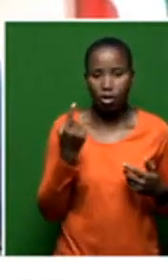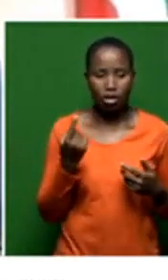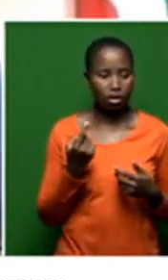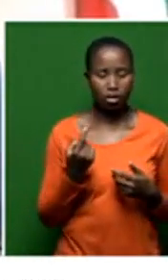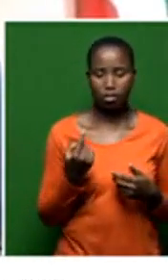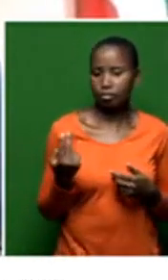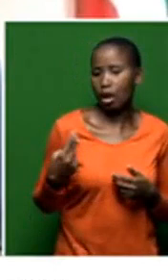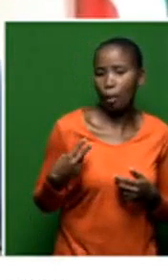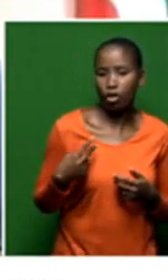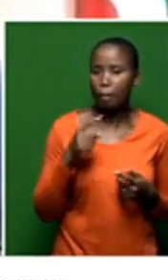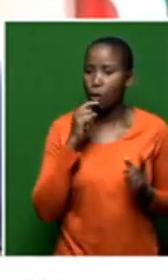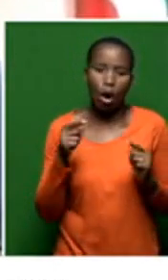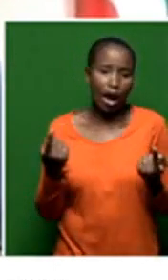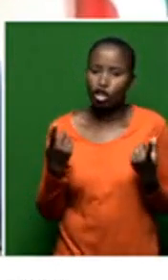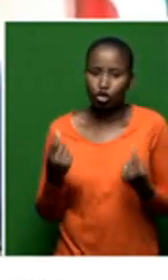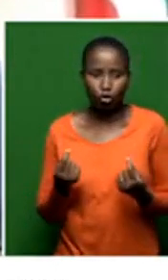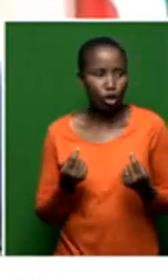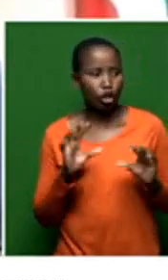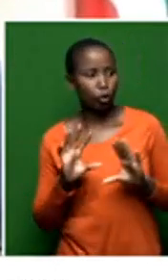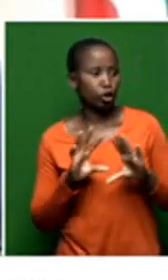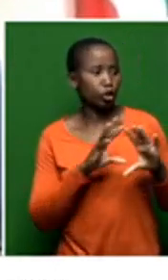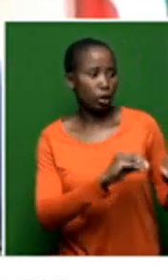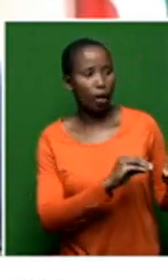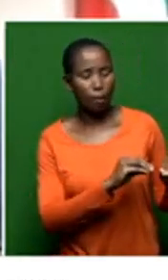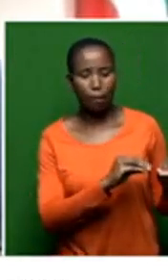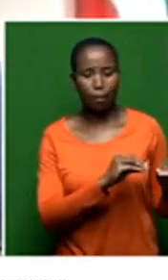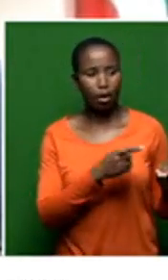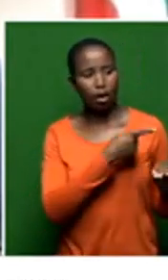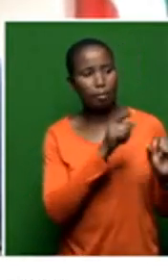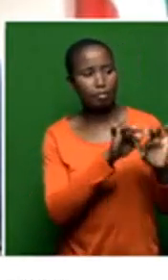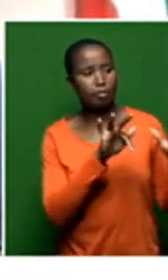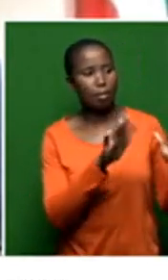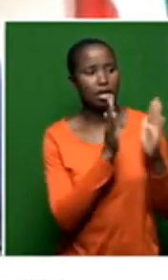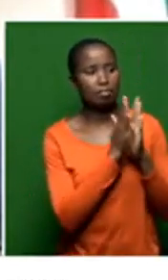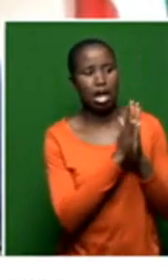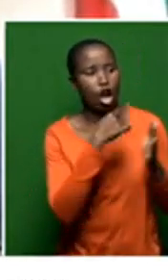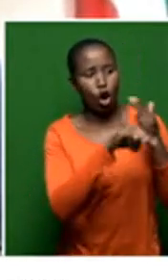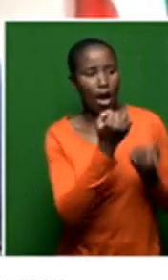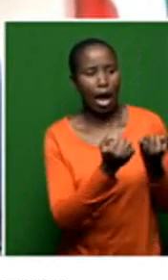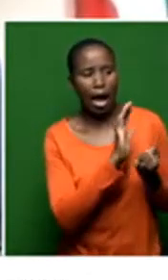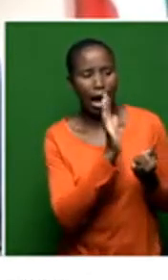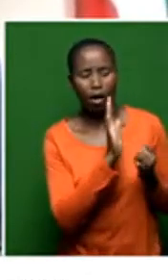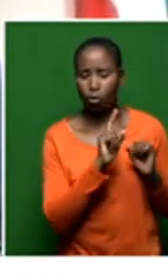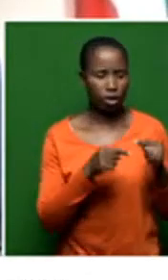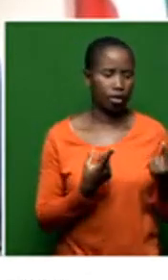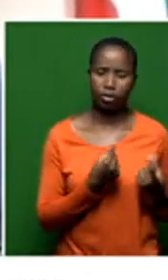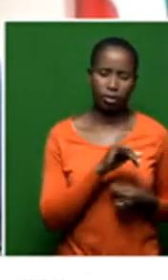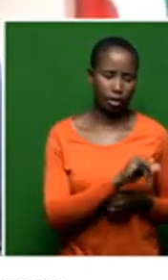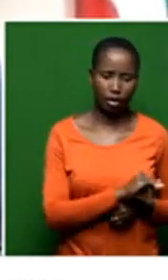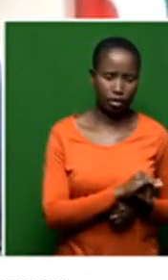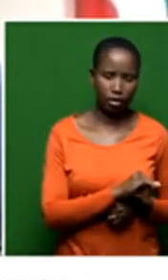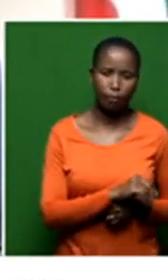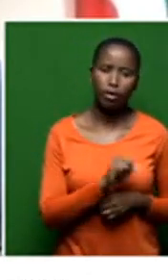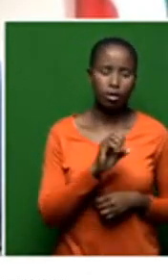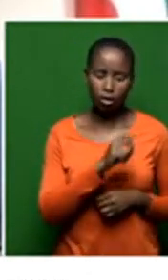suasion, but there's nothing else we can do to try and request that people shouldn't go to court, organizations,